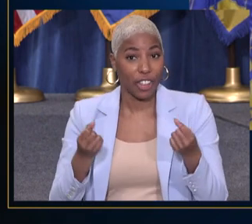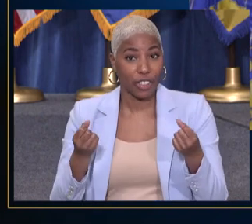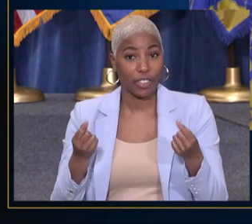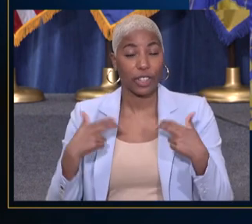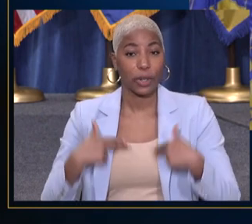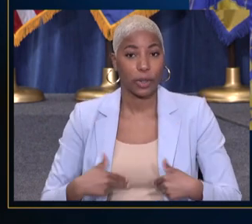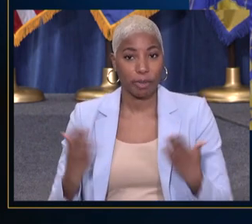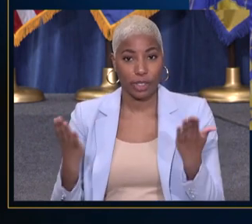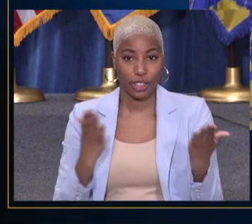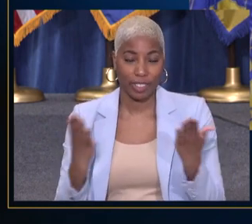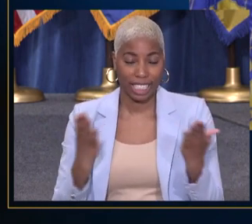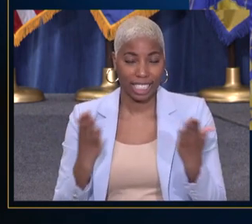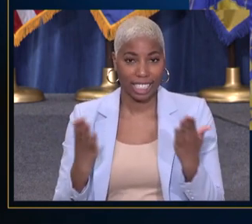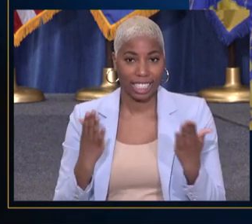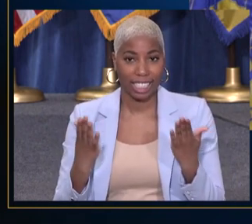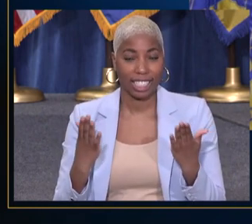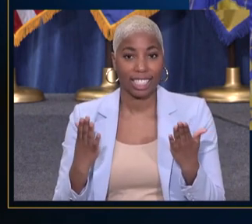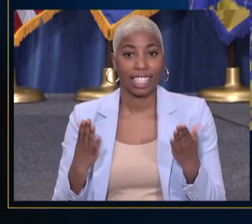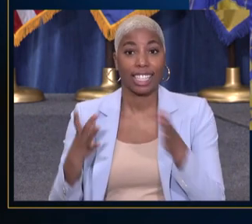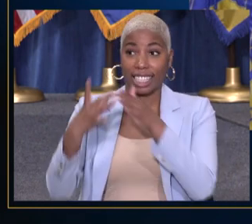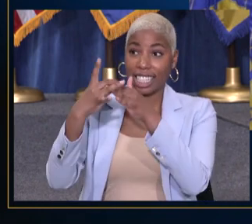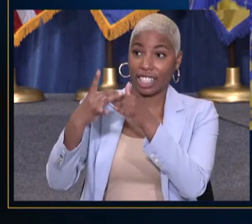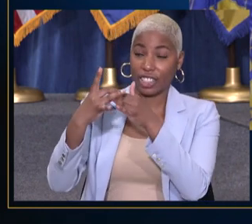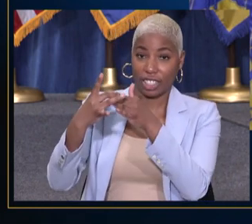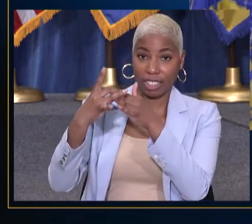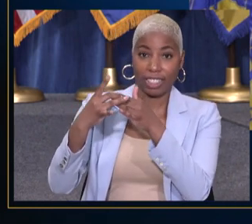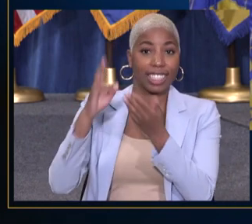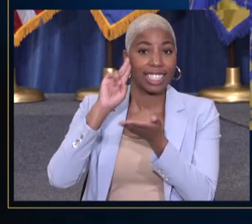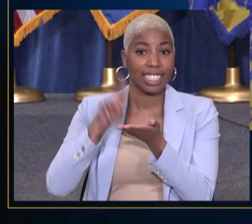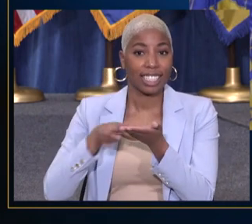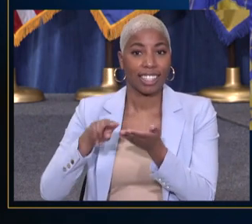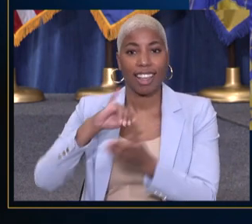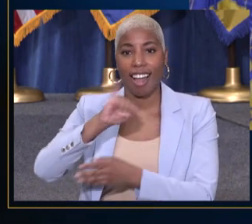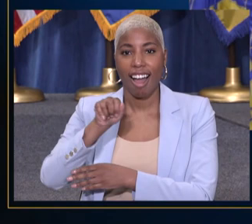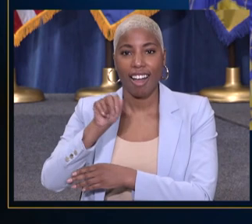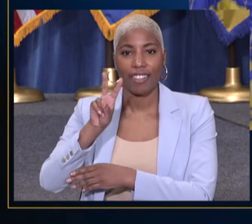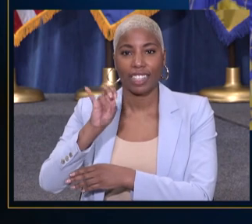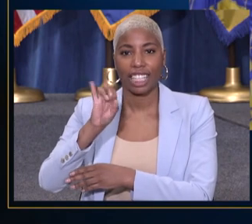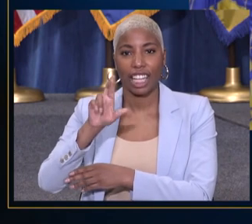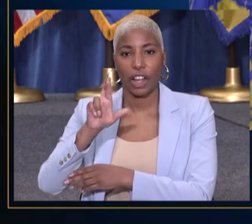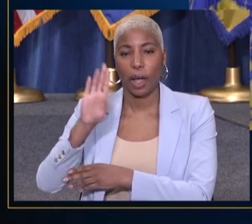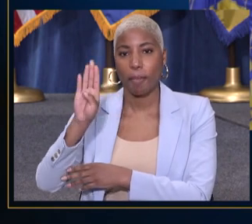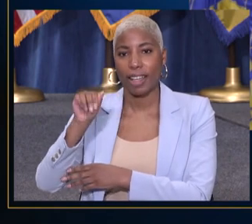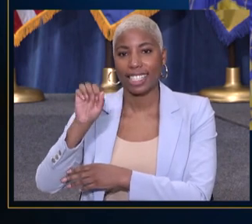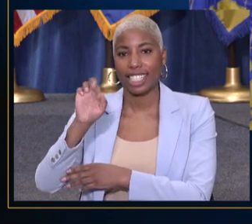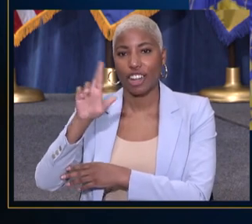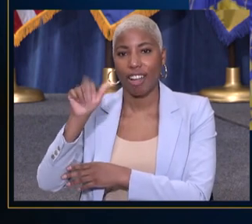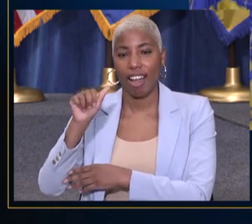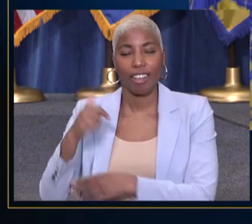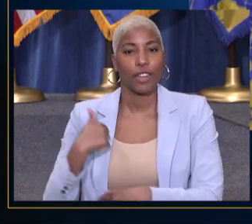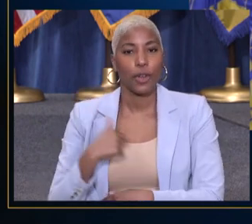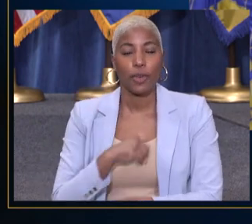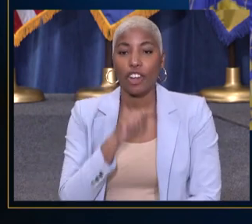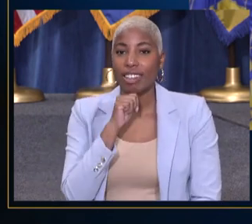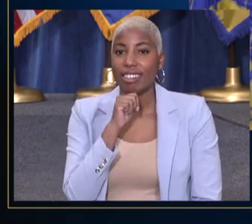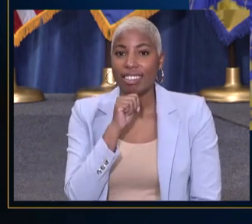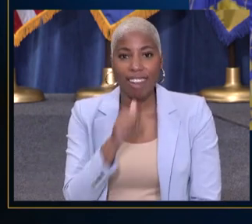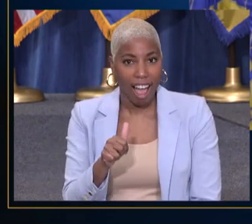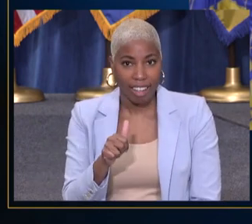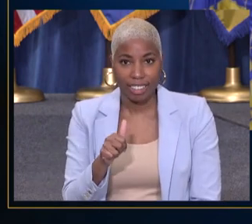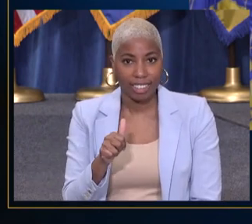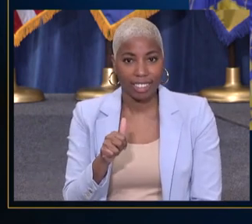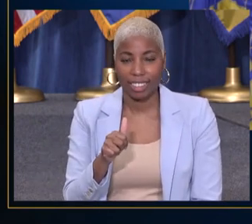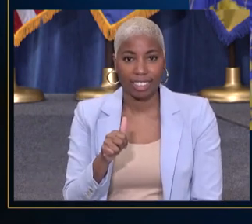Services, under the leadership of the Honorable Secretary Javier Becerra, we are not ostriches in the